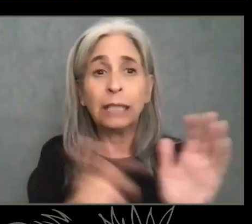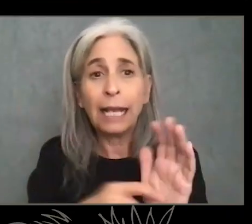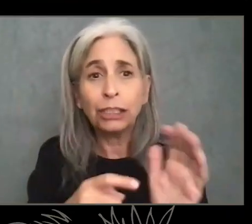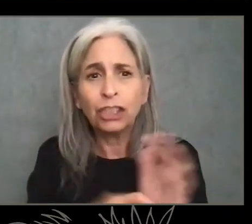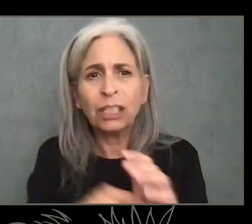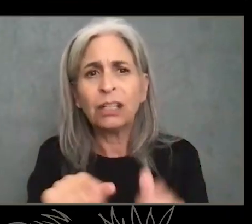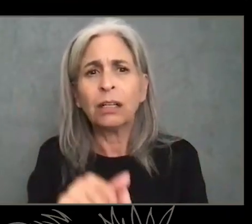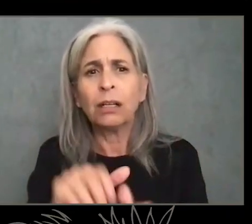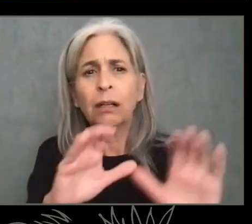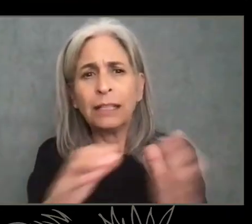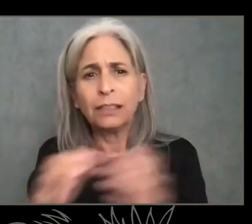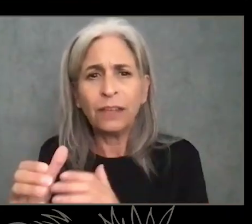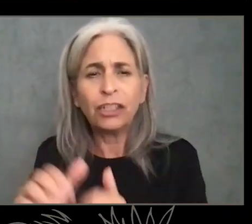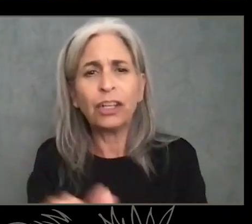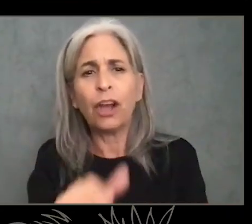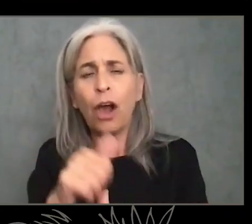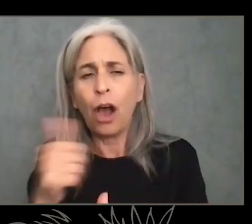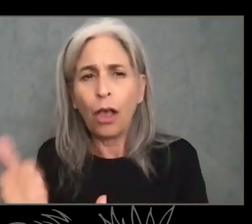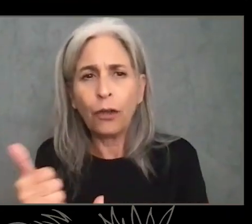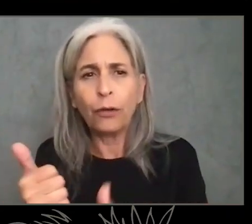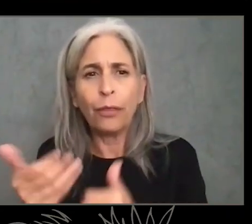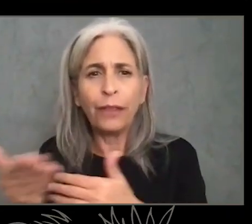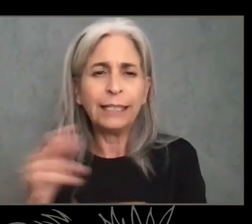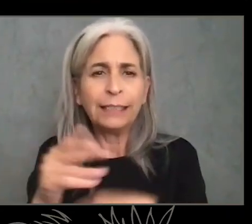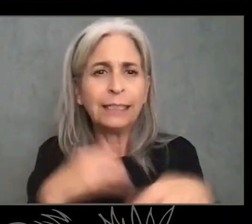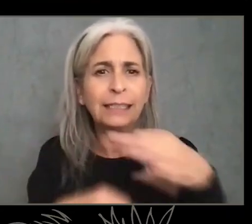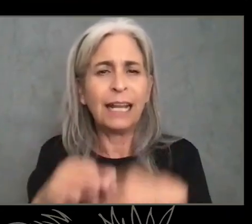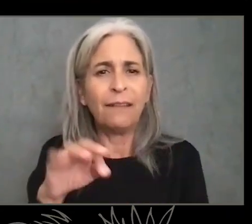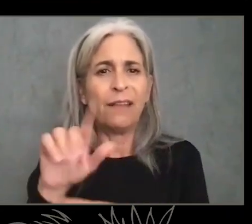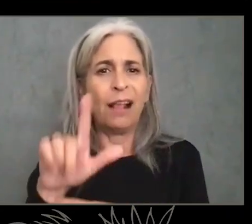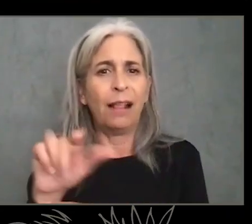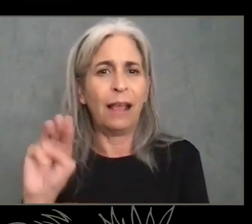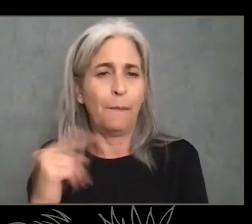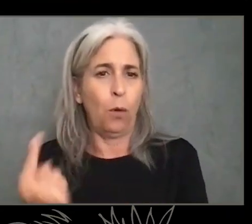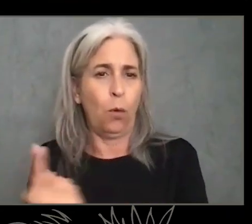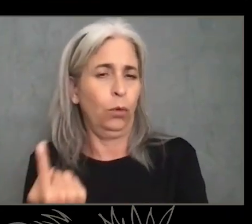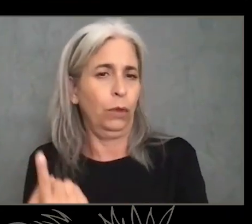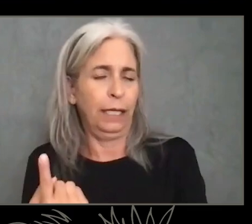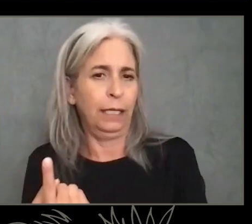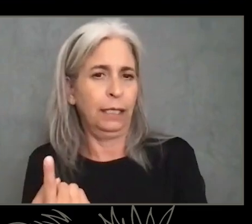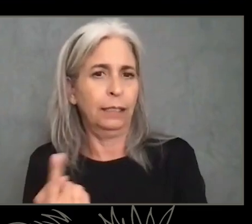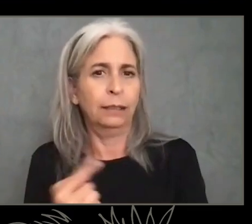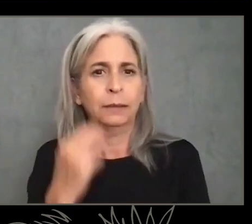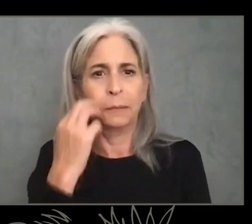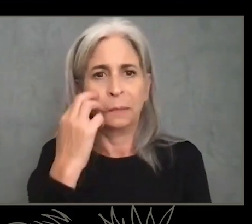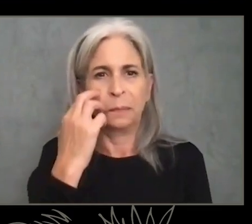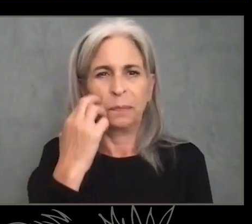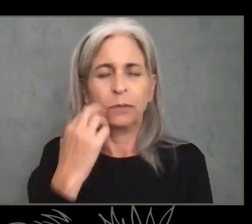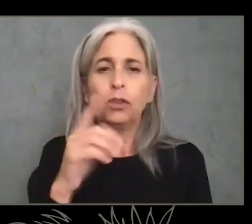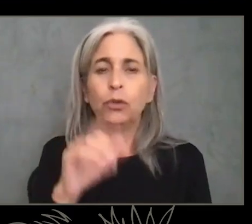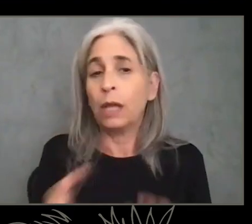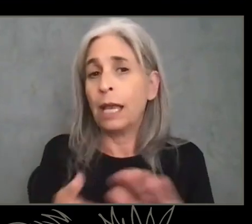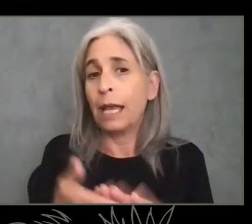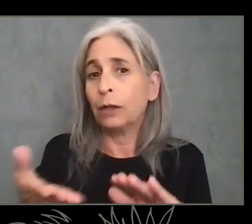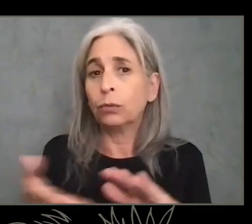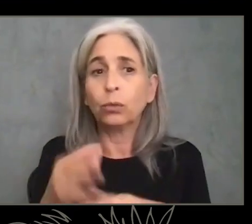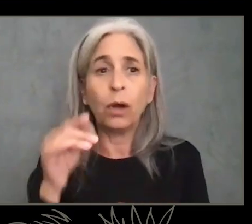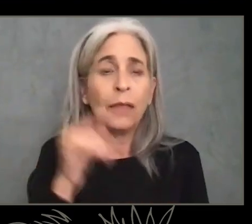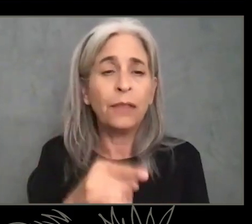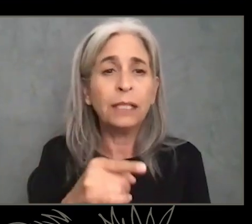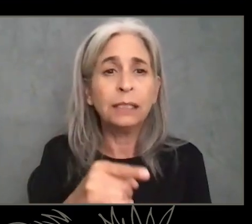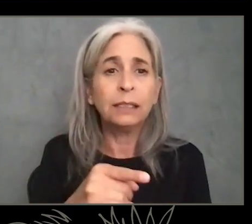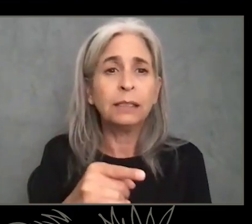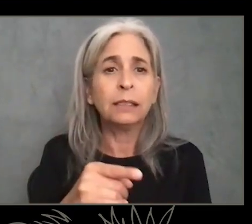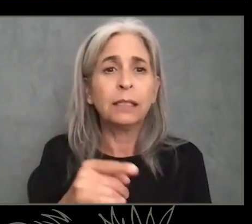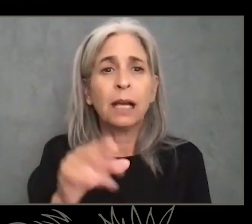other tasks that are not just for LLMs. And some of these libraries are like TensorFlow.js, so you can run in this one an